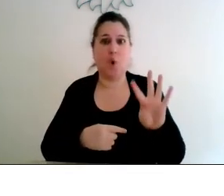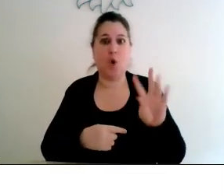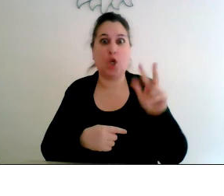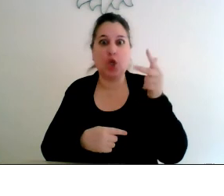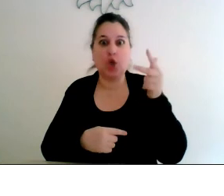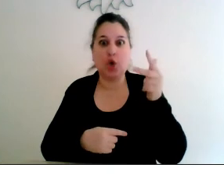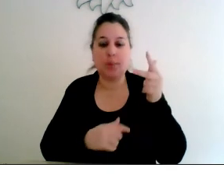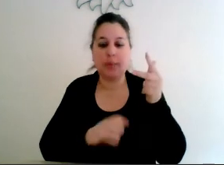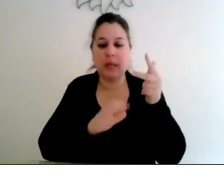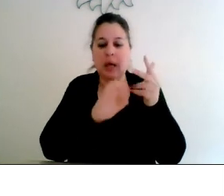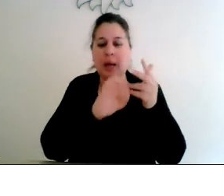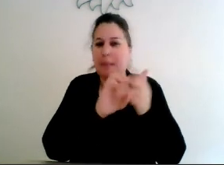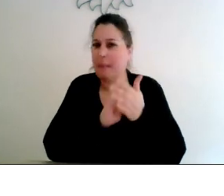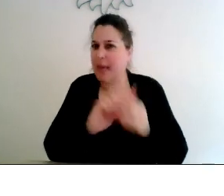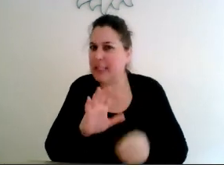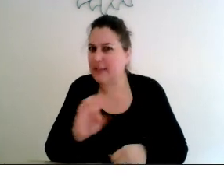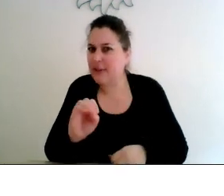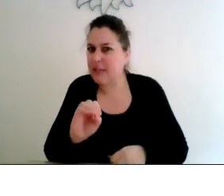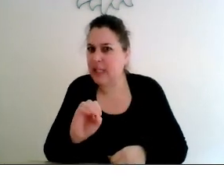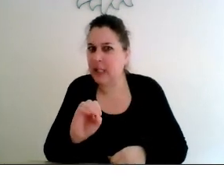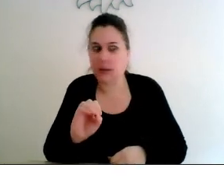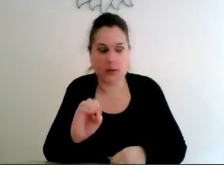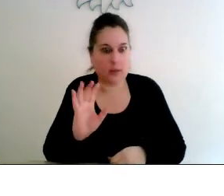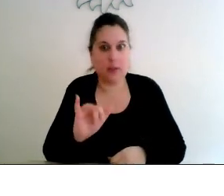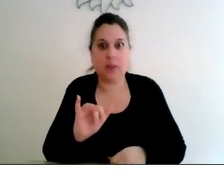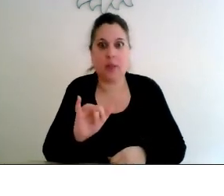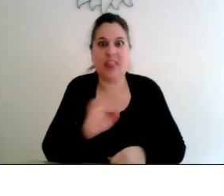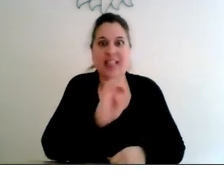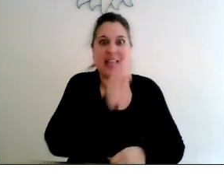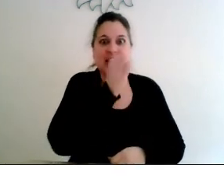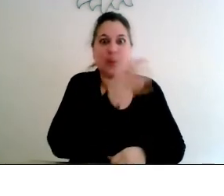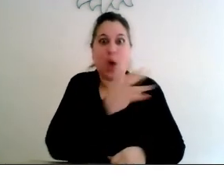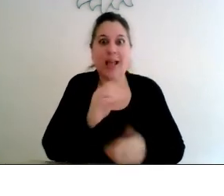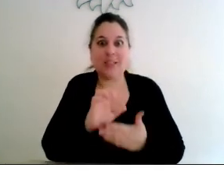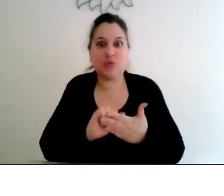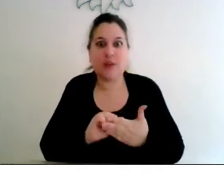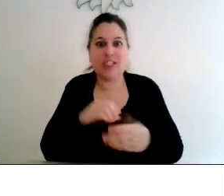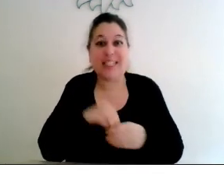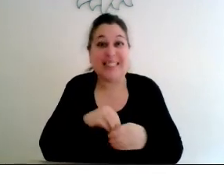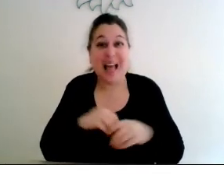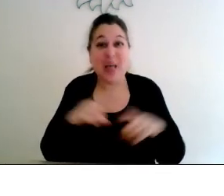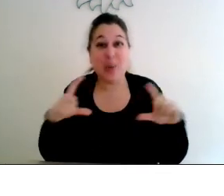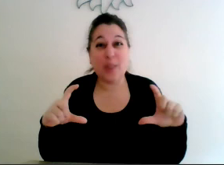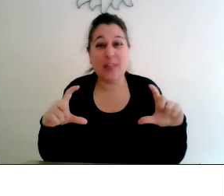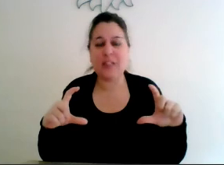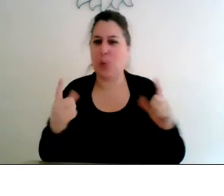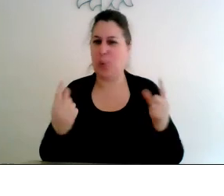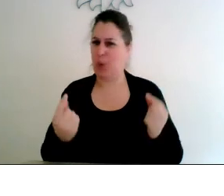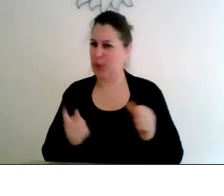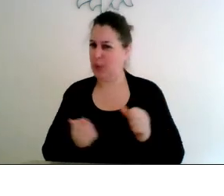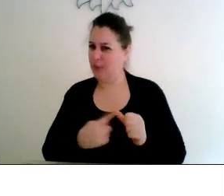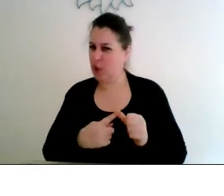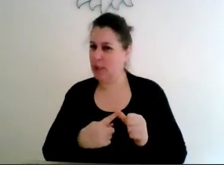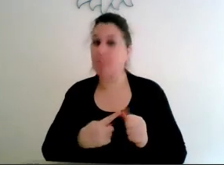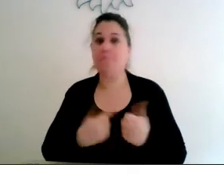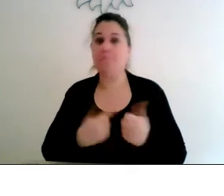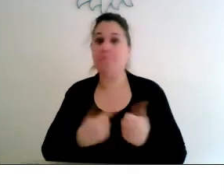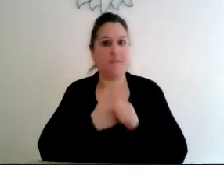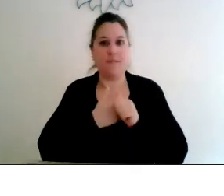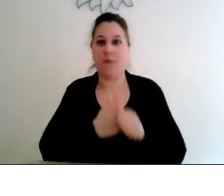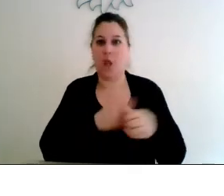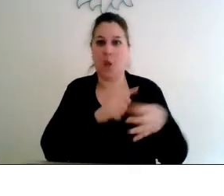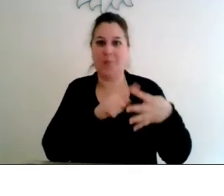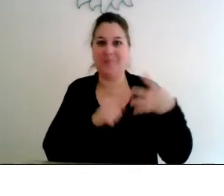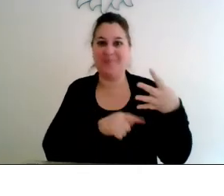and subtraction. So what am I going to do first? I need to do my exponents first. Because when